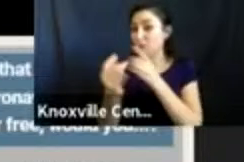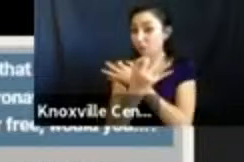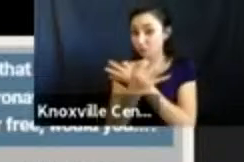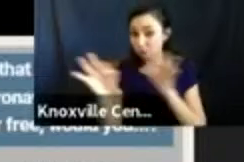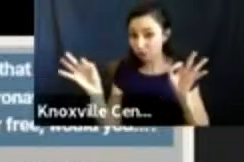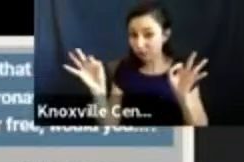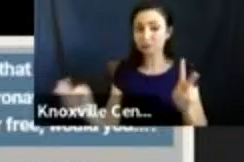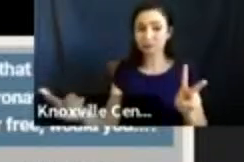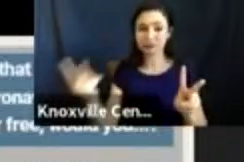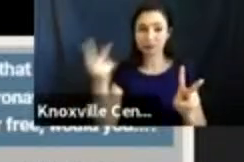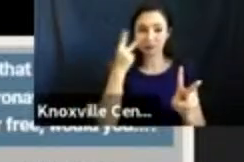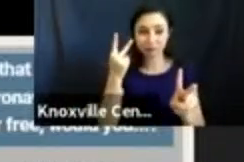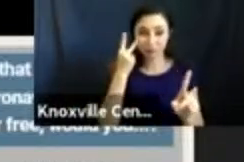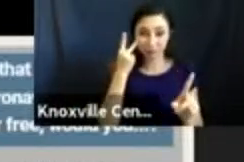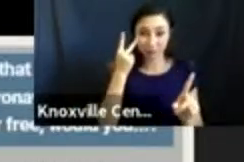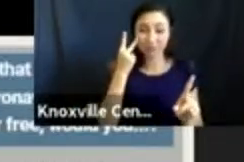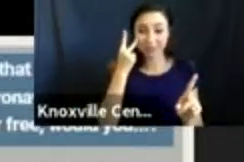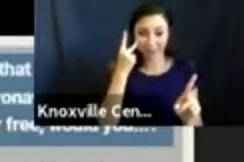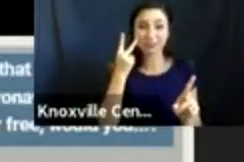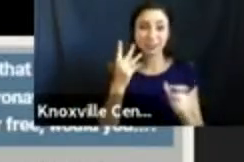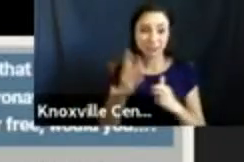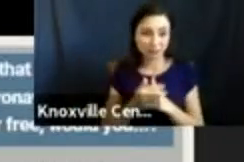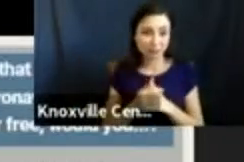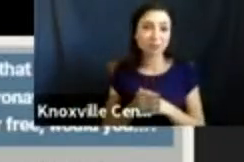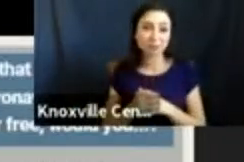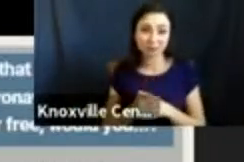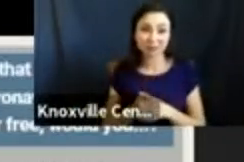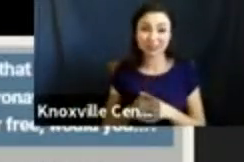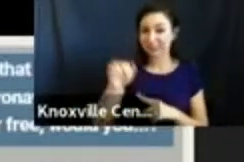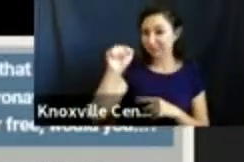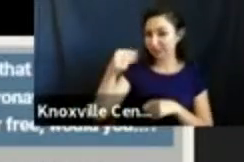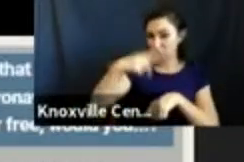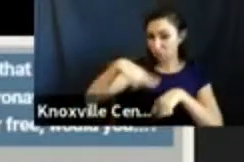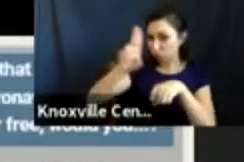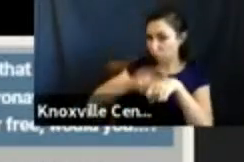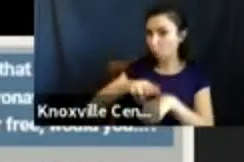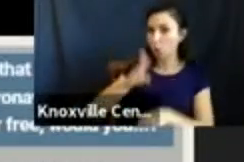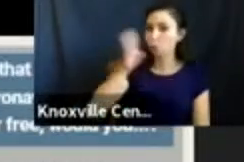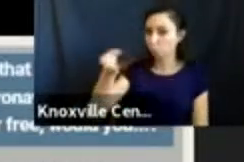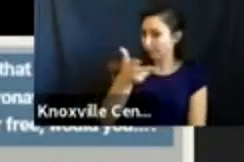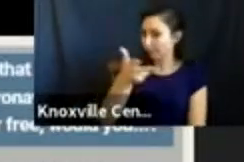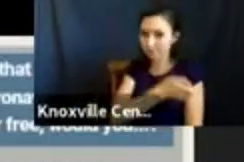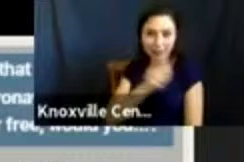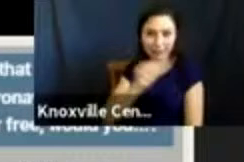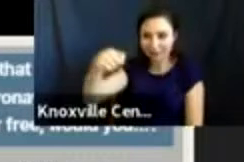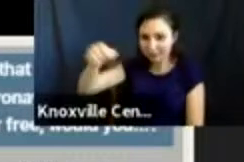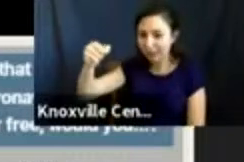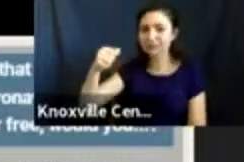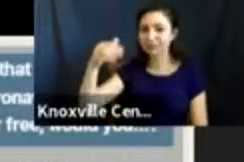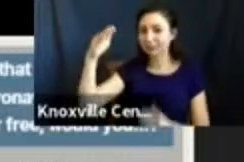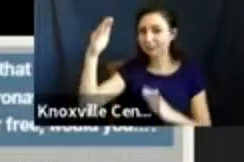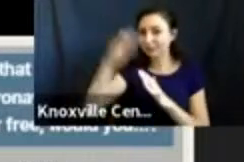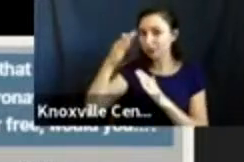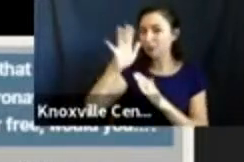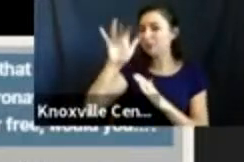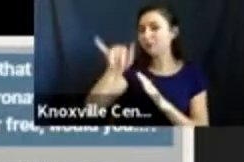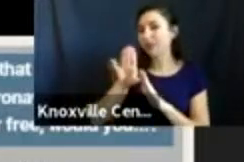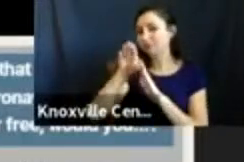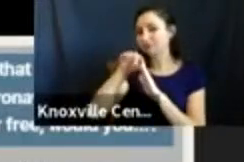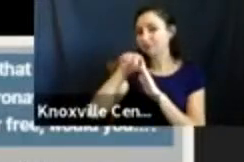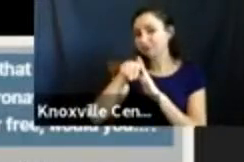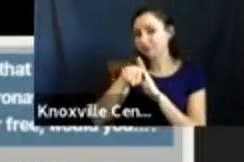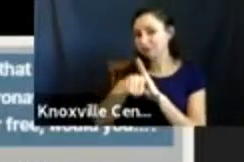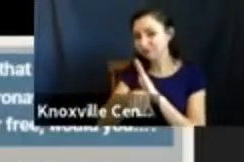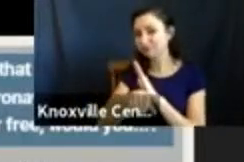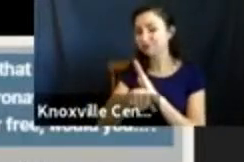that actually the definitely category definitely would get the vaccine, which is the top here, has gone down over the last 3 waves